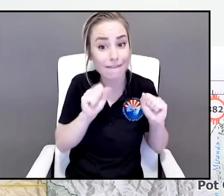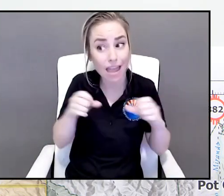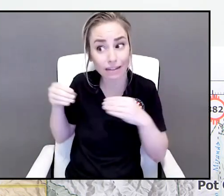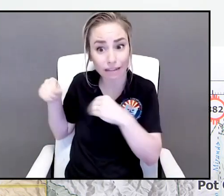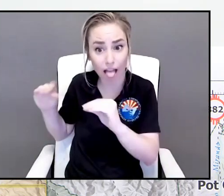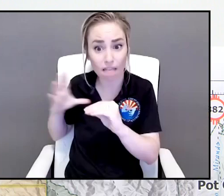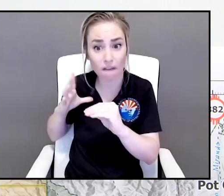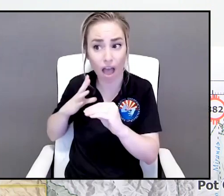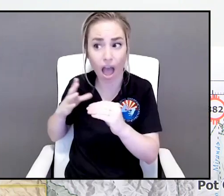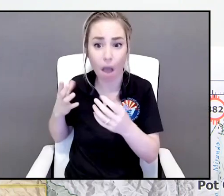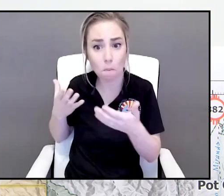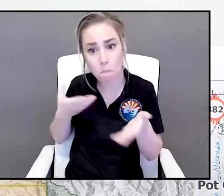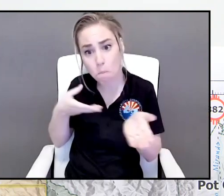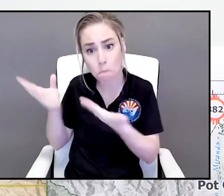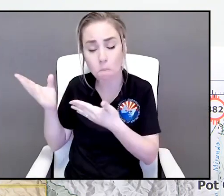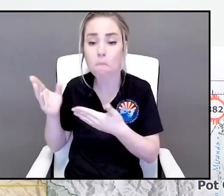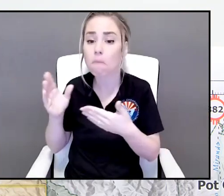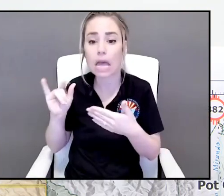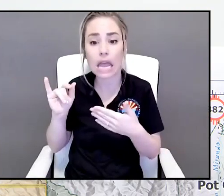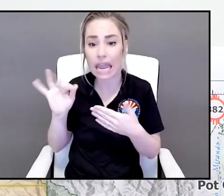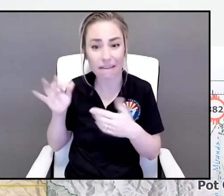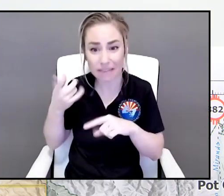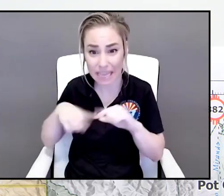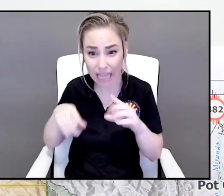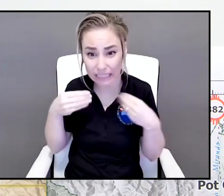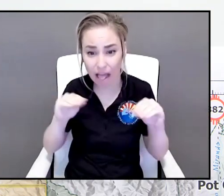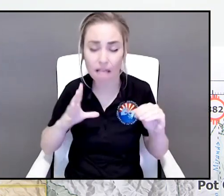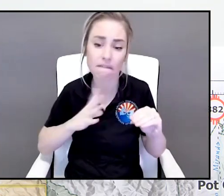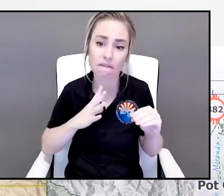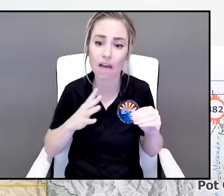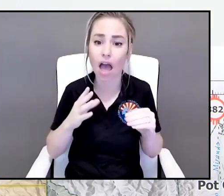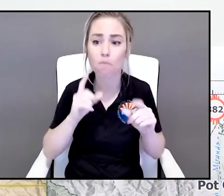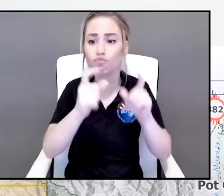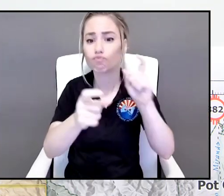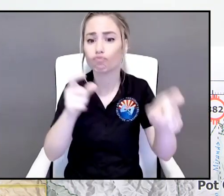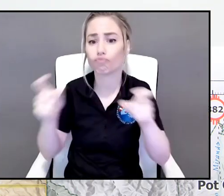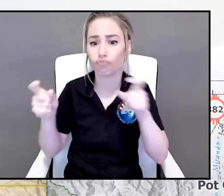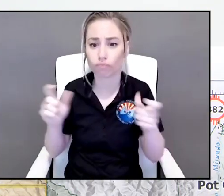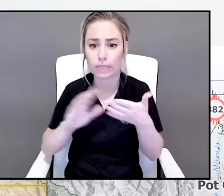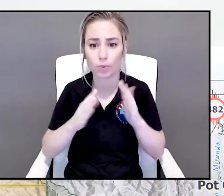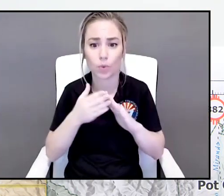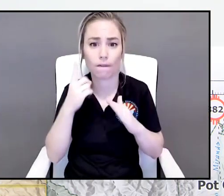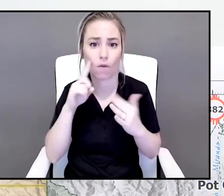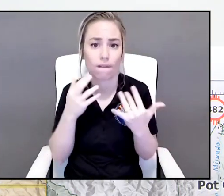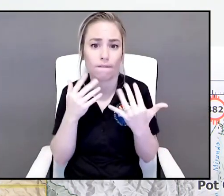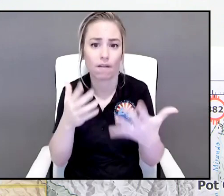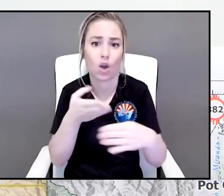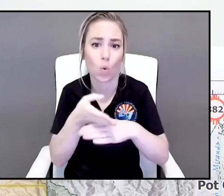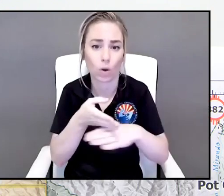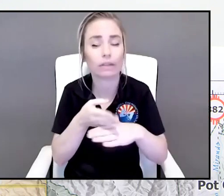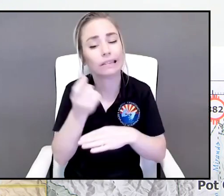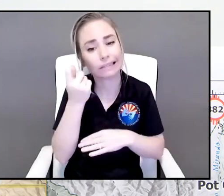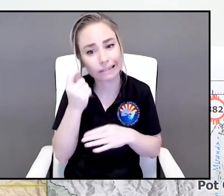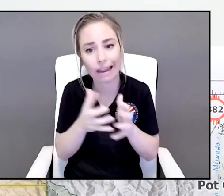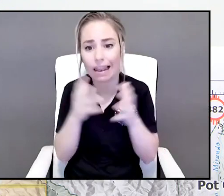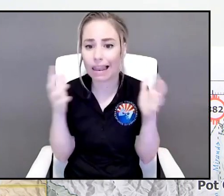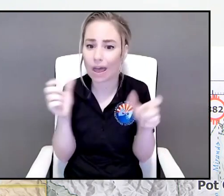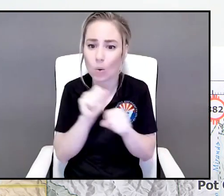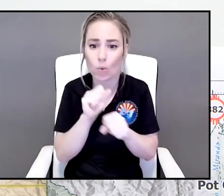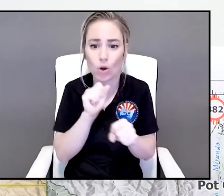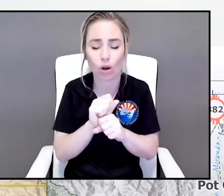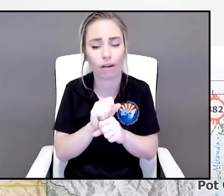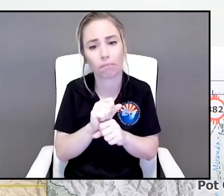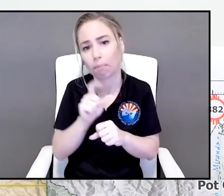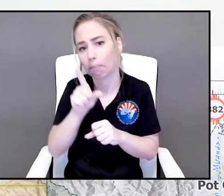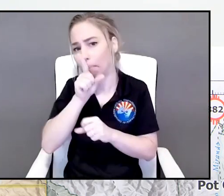for firewood, or they can place it around the different communities. So there's a lot to work out there. That's probably not something that we'll get into while